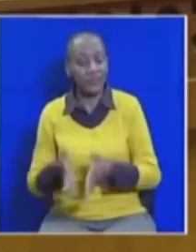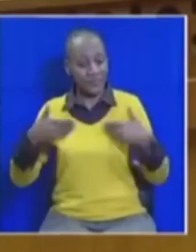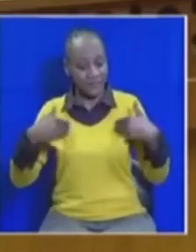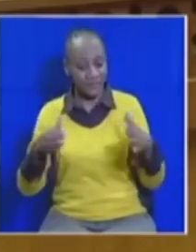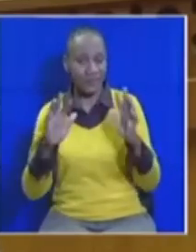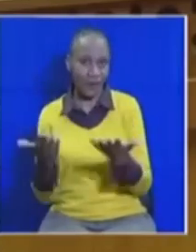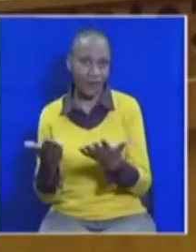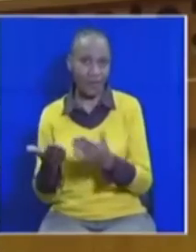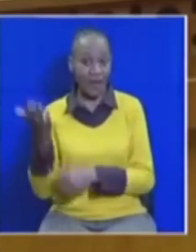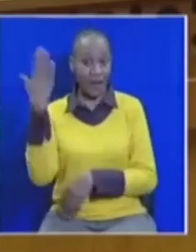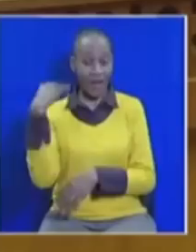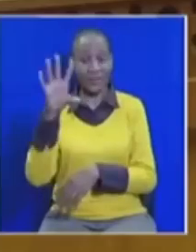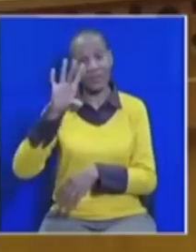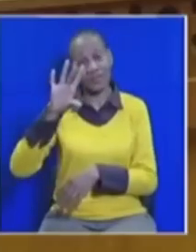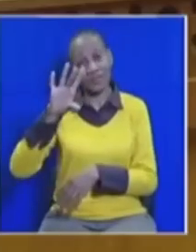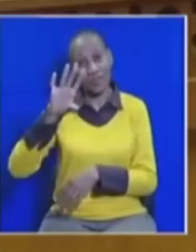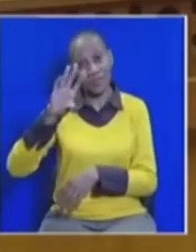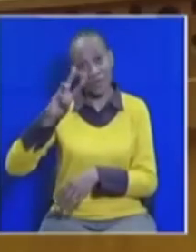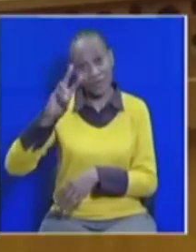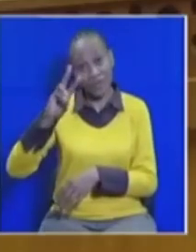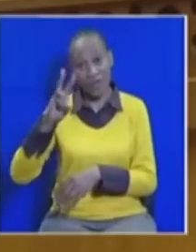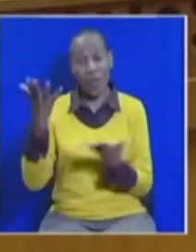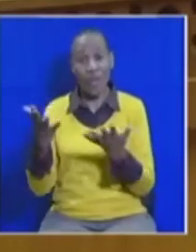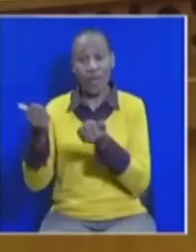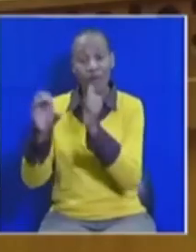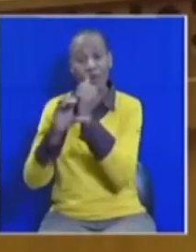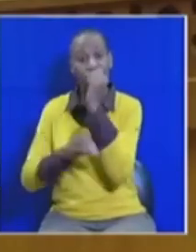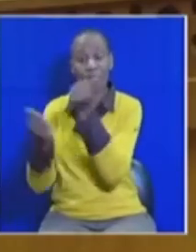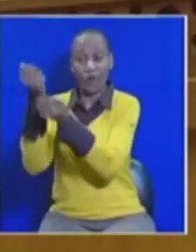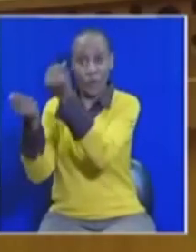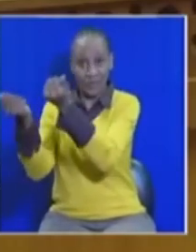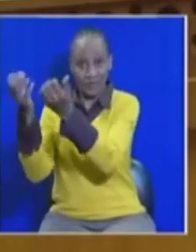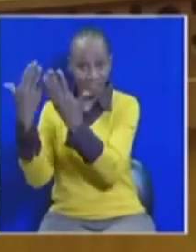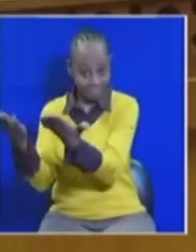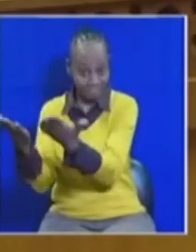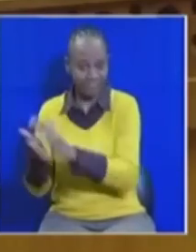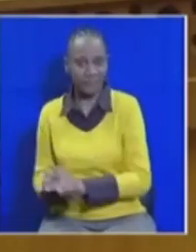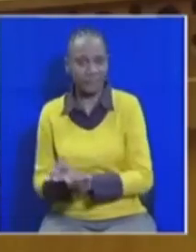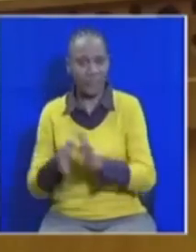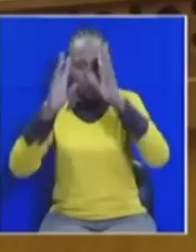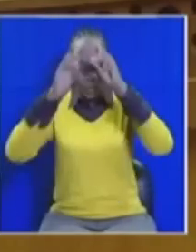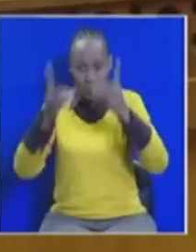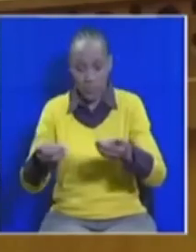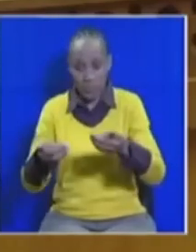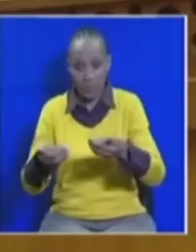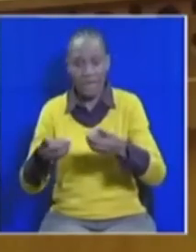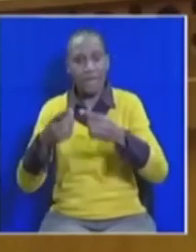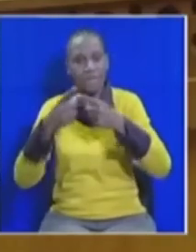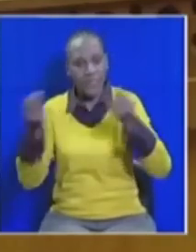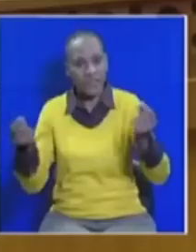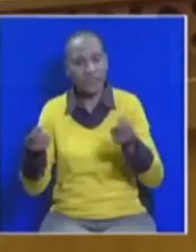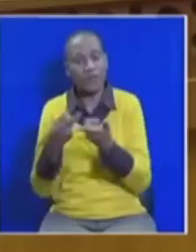with the events of last Thursday at the Constitutional Court. The judgment handed down by Chief Justice